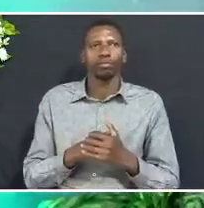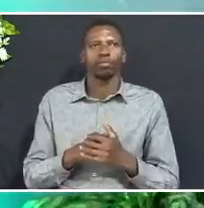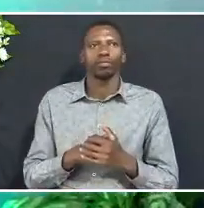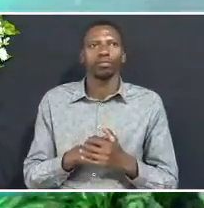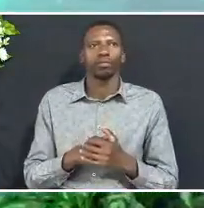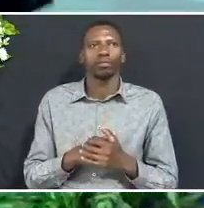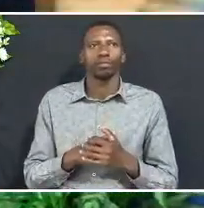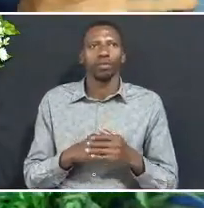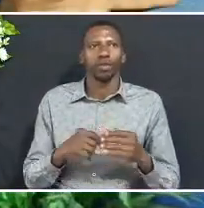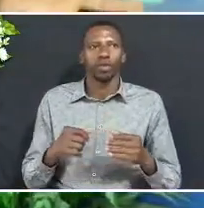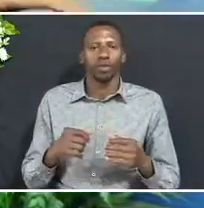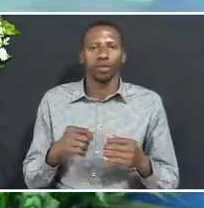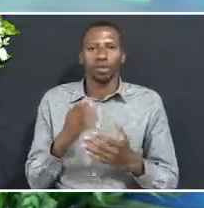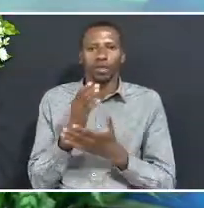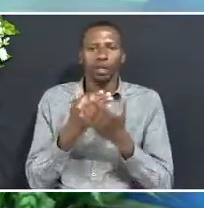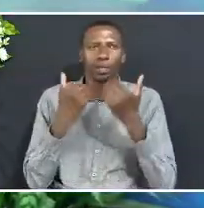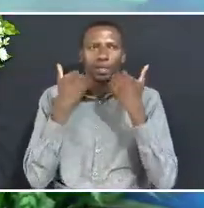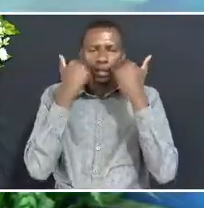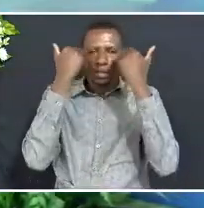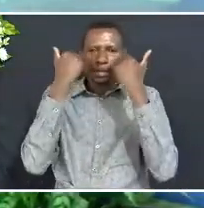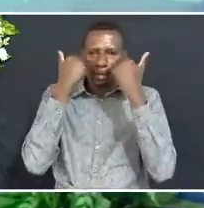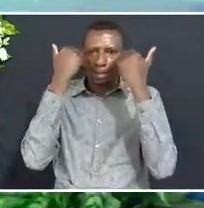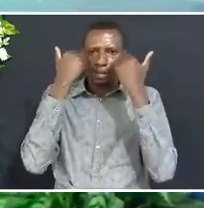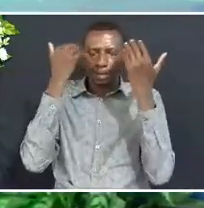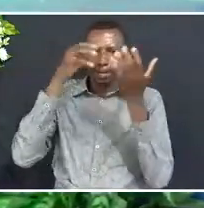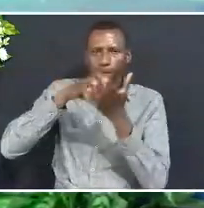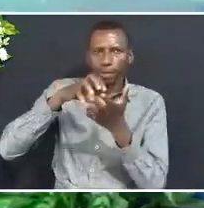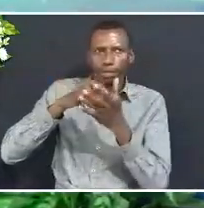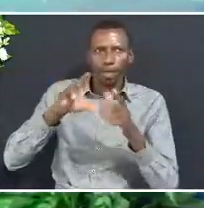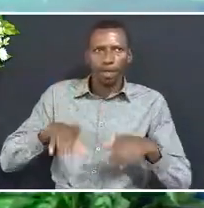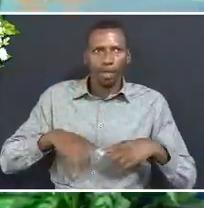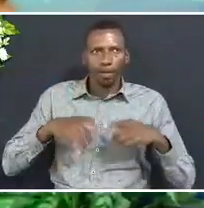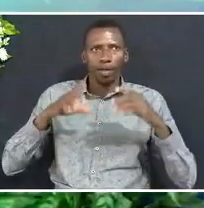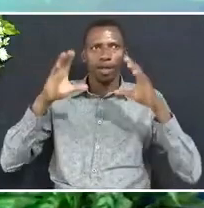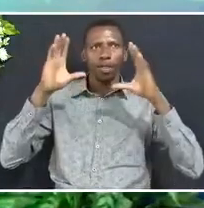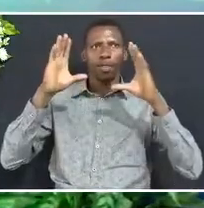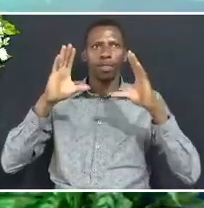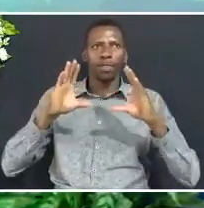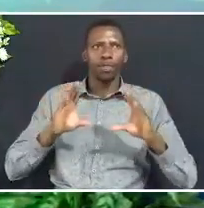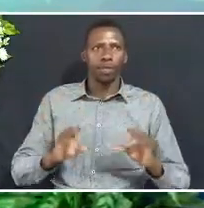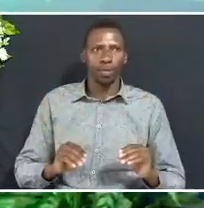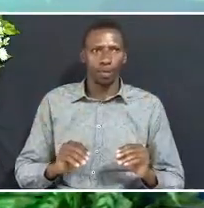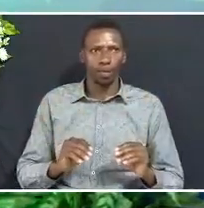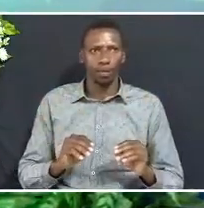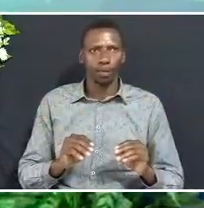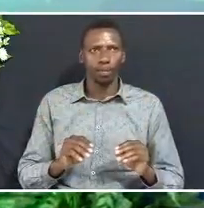release some stressful situations of life, as it were.